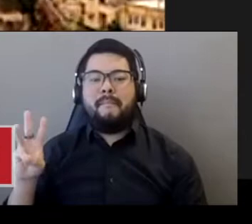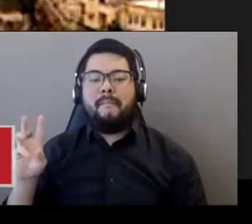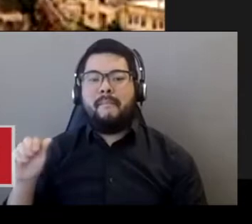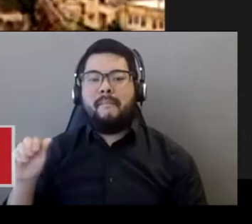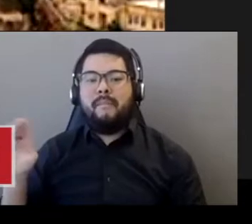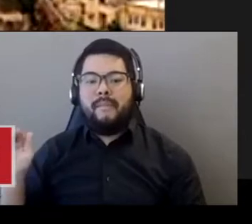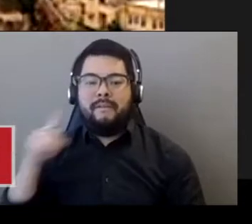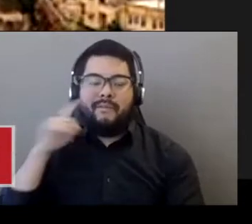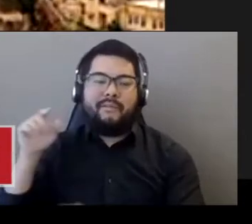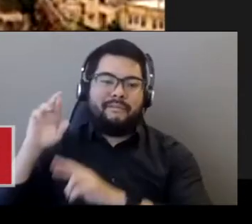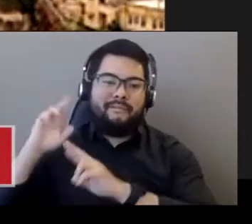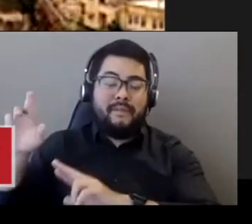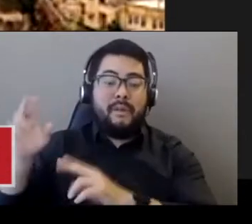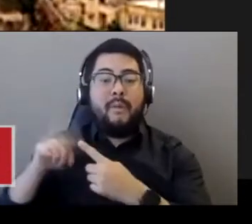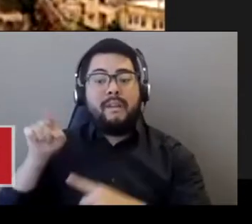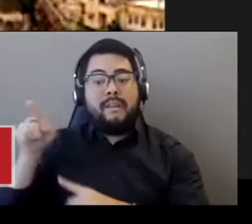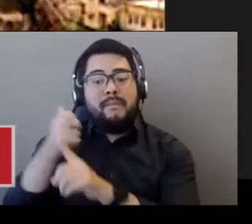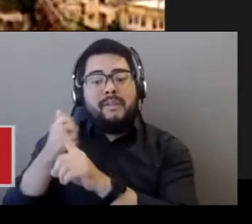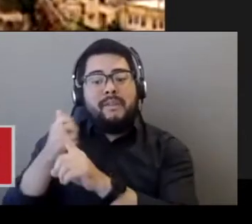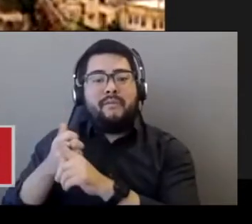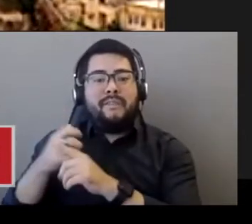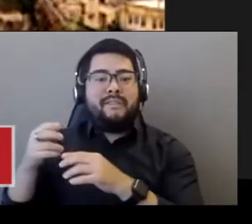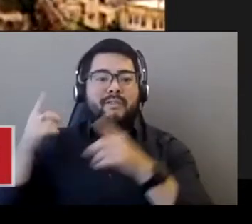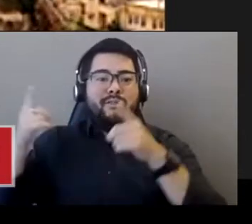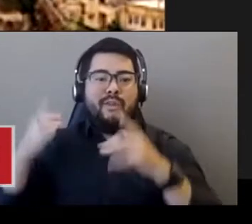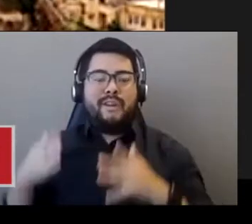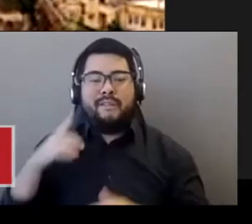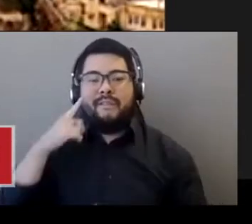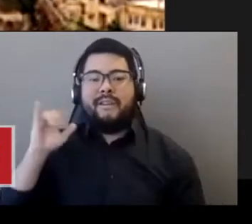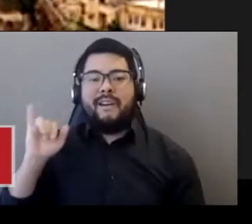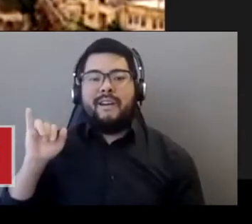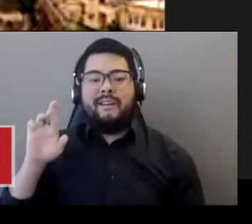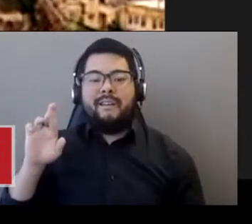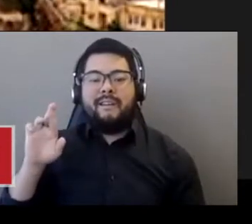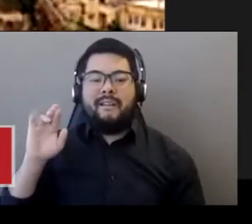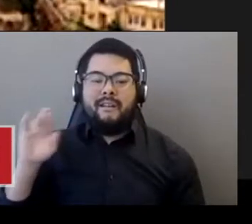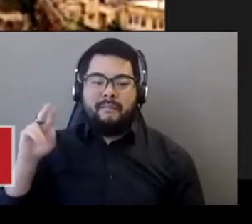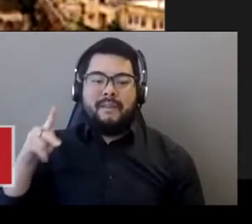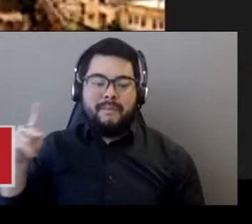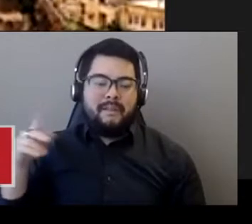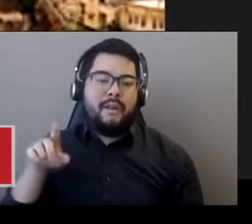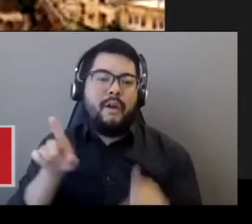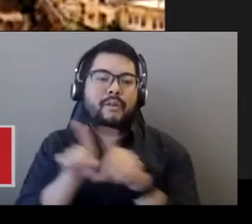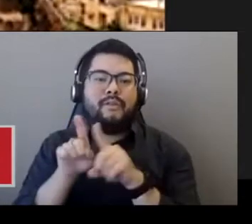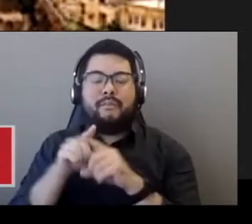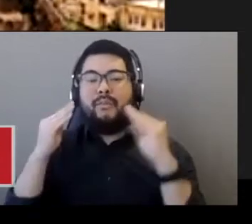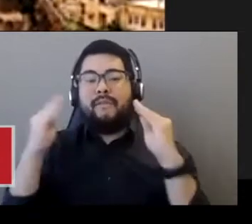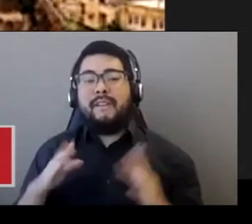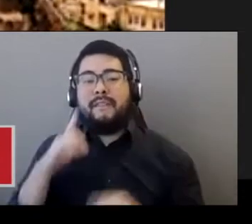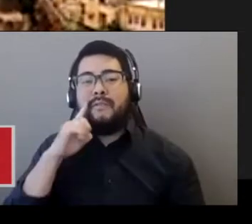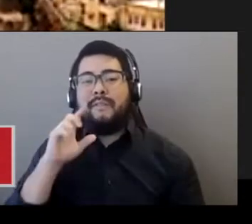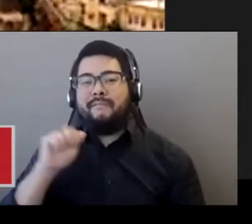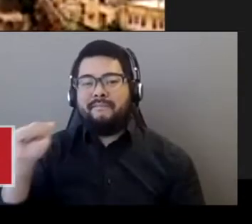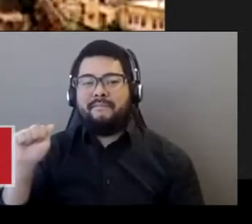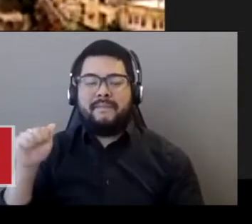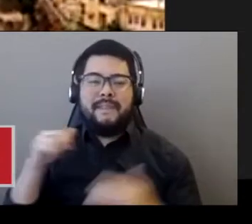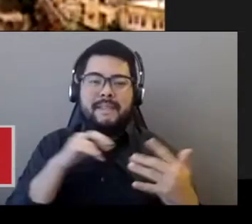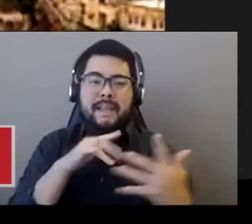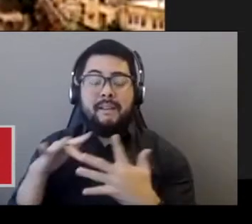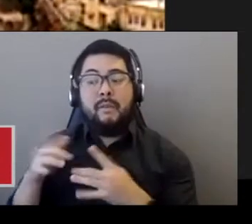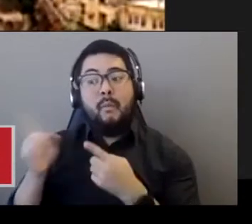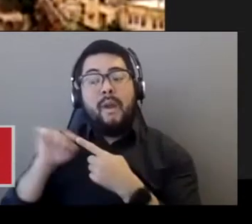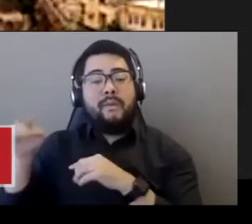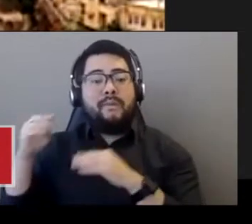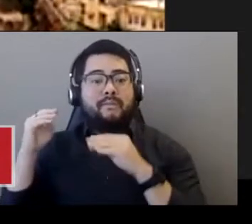as director of IRRPP and professor of African American Studies. During his time at the university,